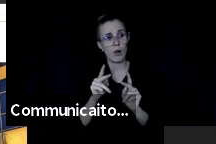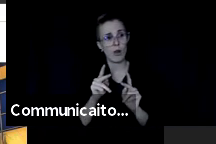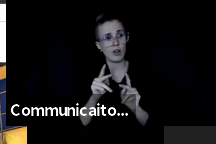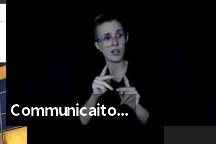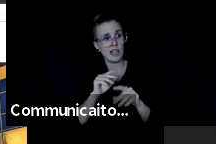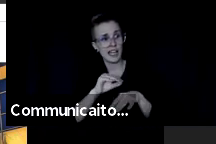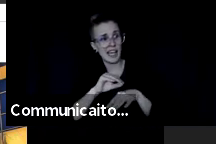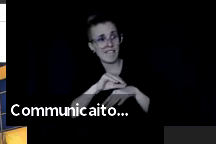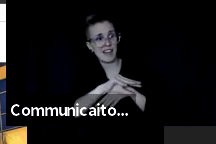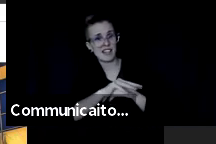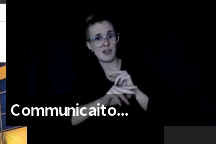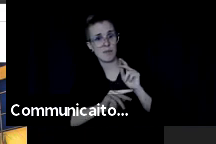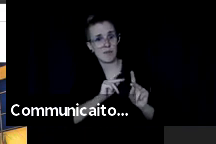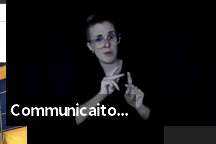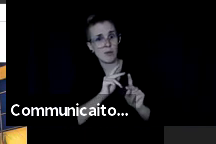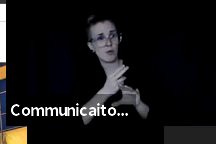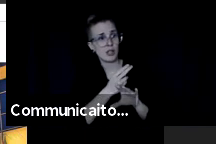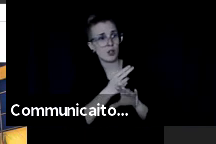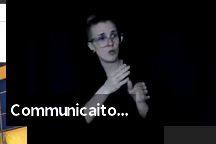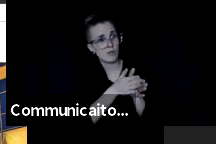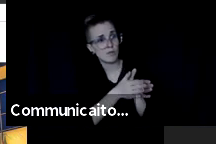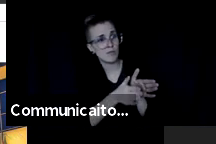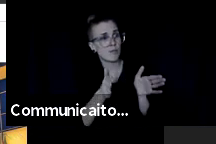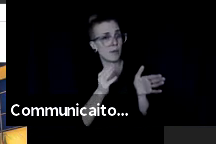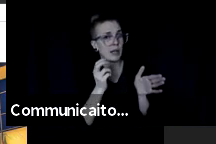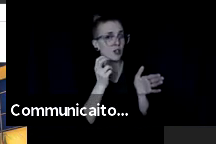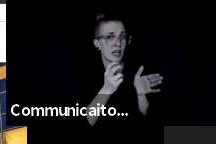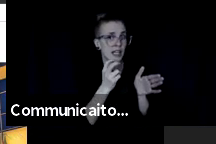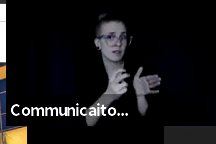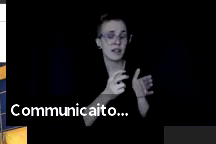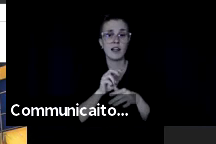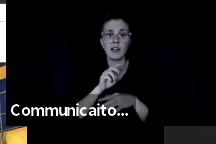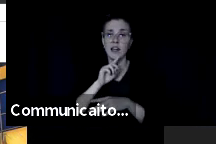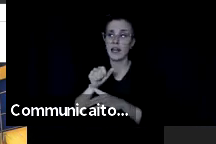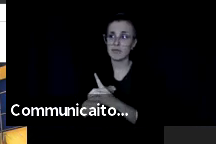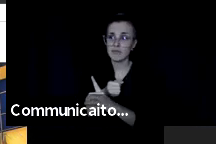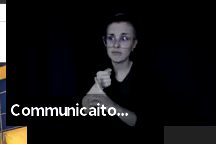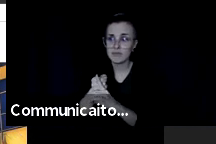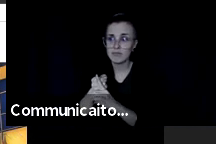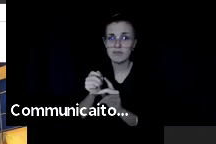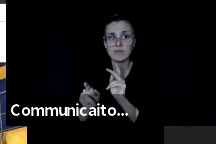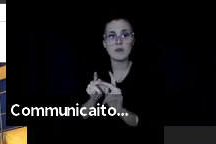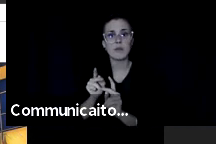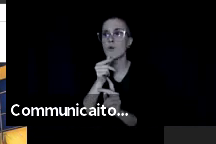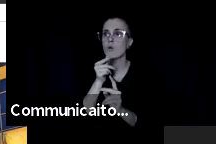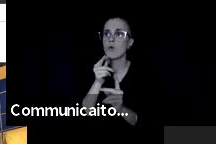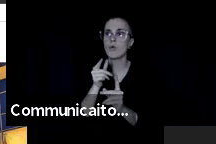used public transit. It affected people who were moving about the city.